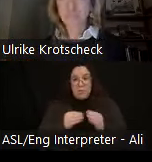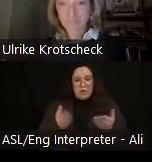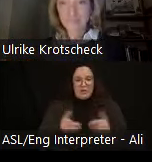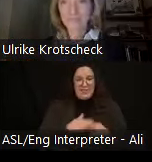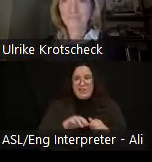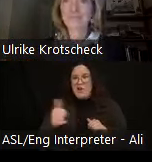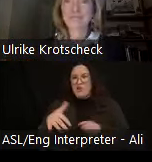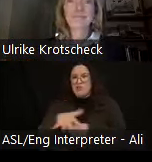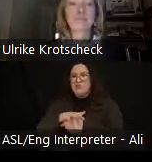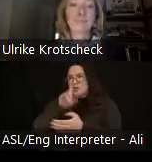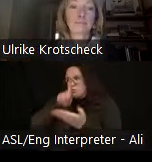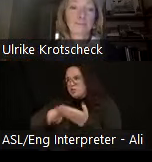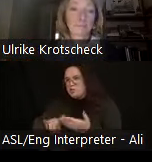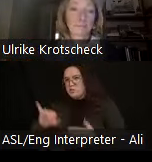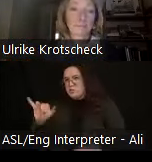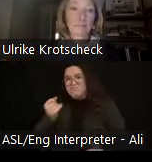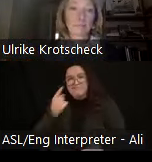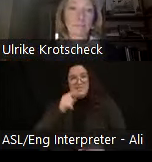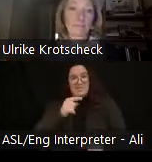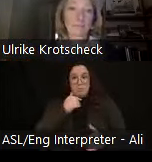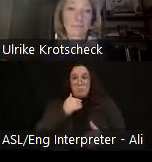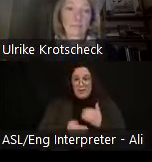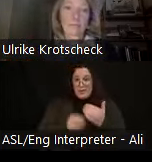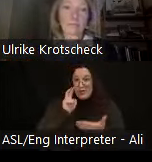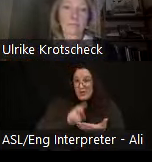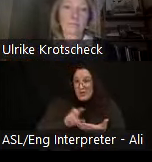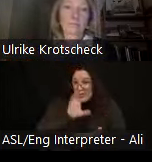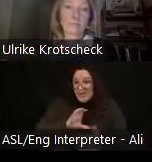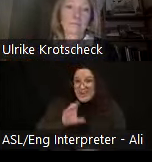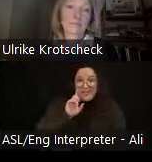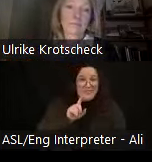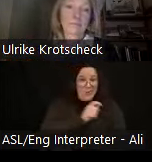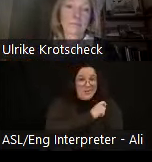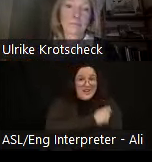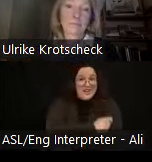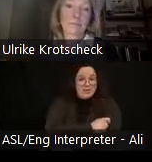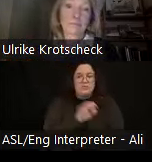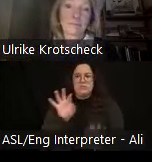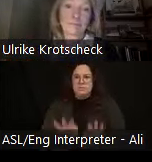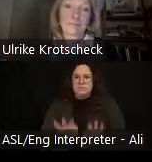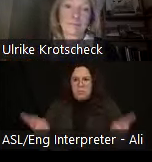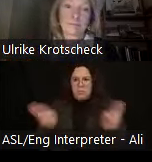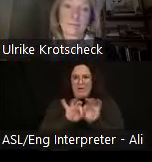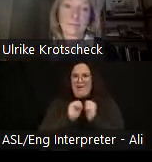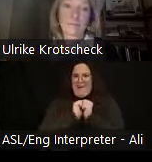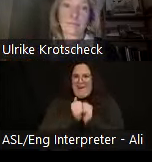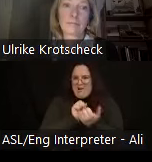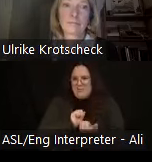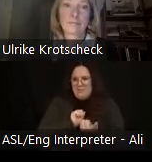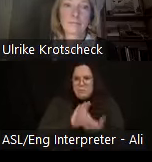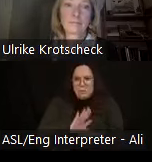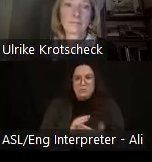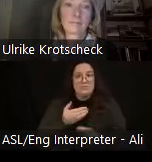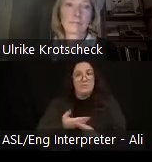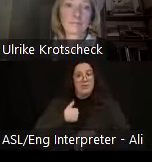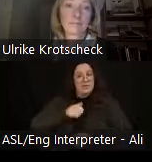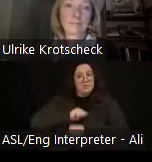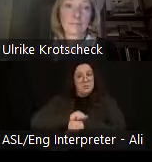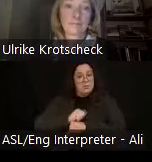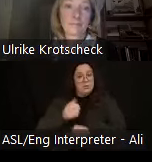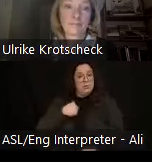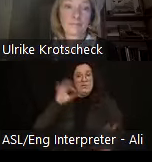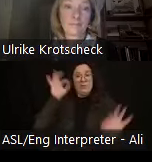also saw, this process of looking for the tattoos is just as important. So prior to this work, we didn't know